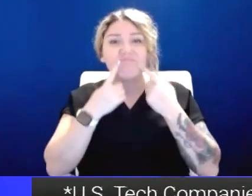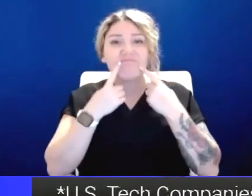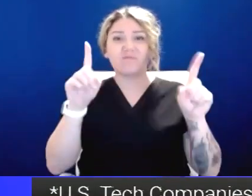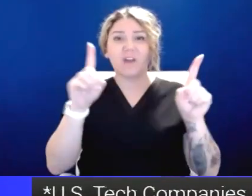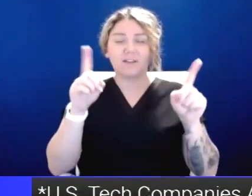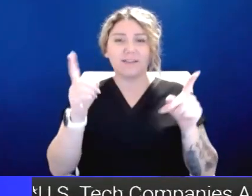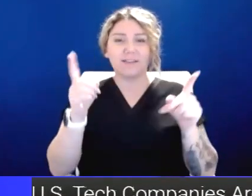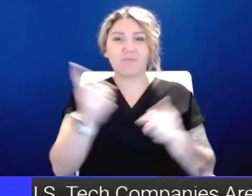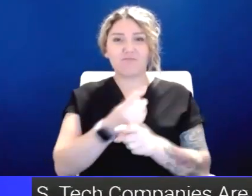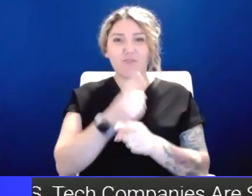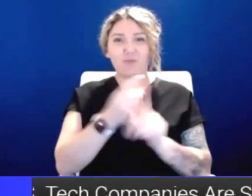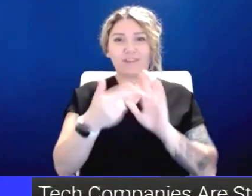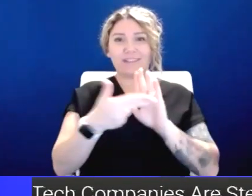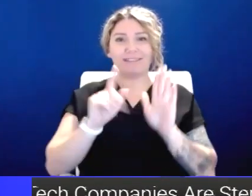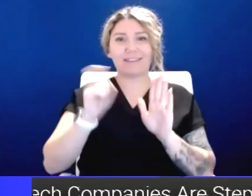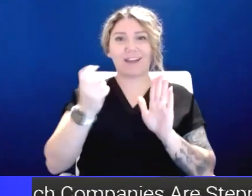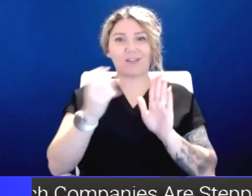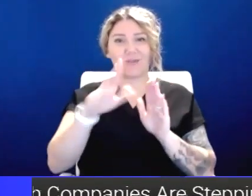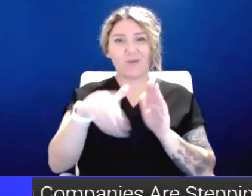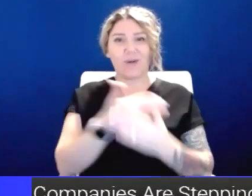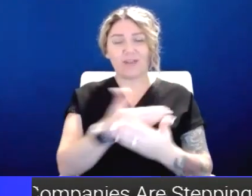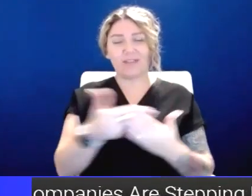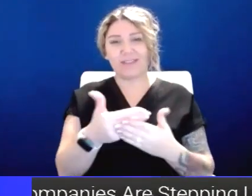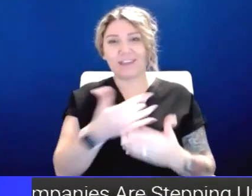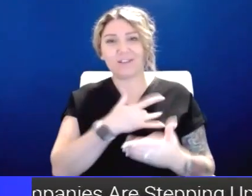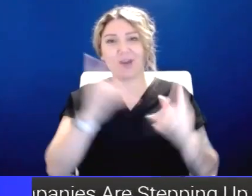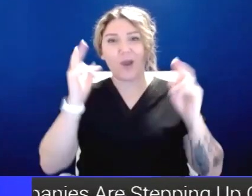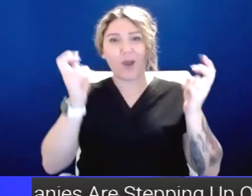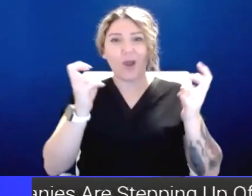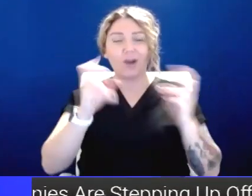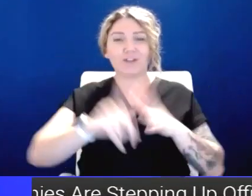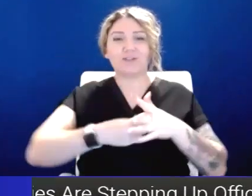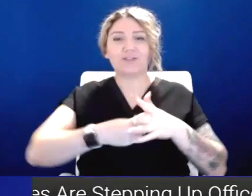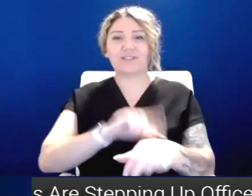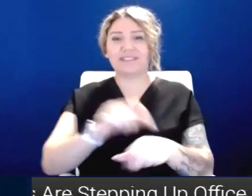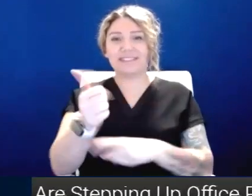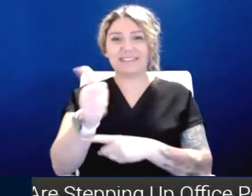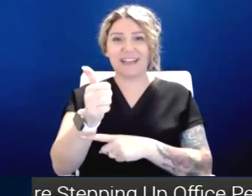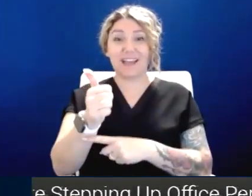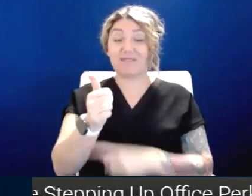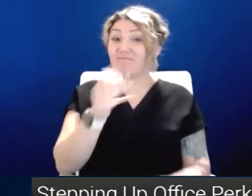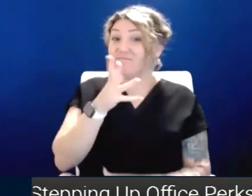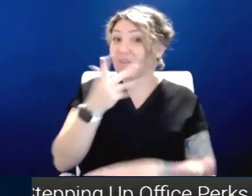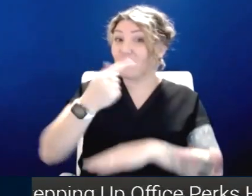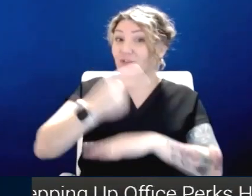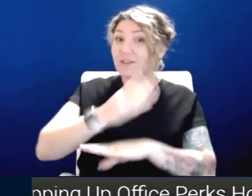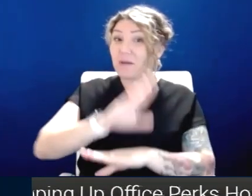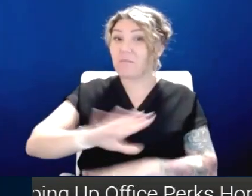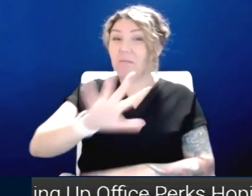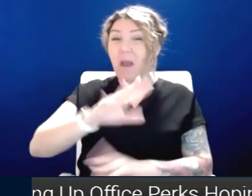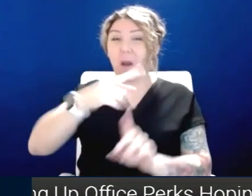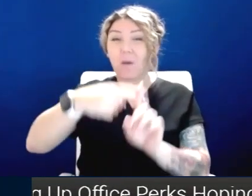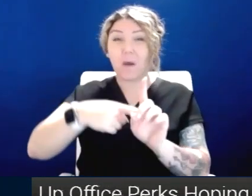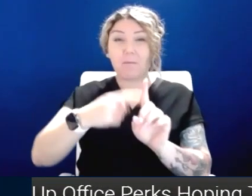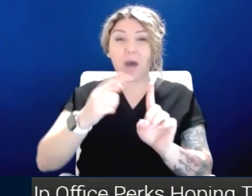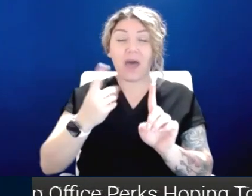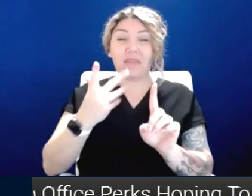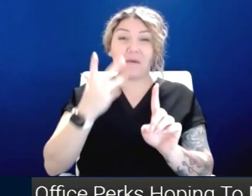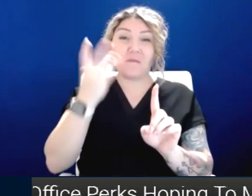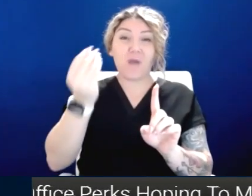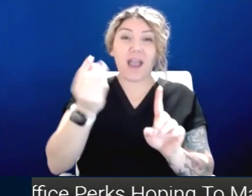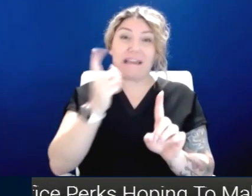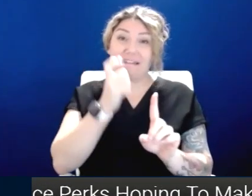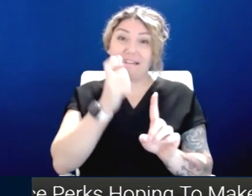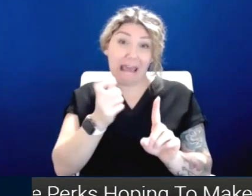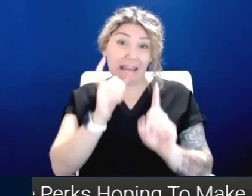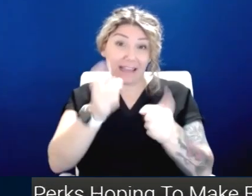diagnose her. That is coming up on All Things Heart starting at 10 a.m. Don't forget, Mother's Day is just about a month away. So if you don't have a gift yet, we want your